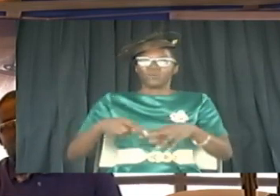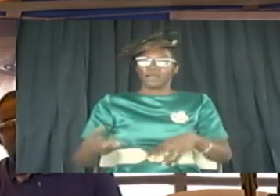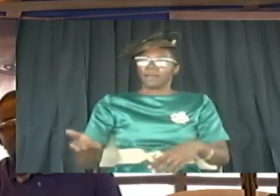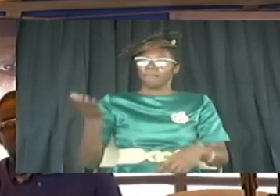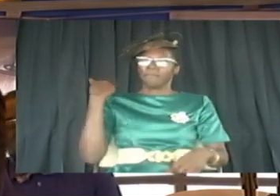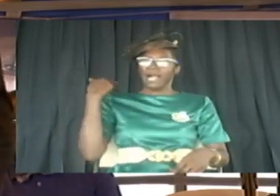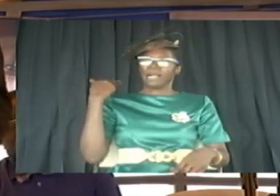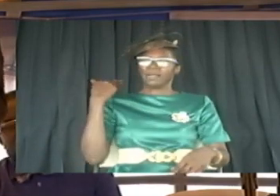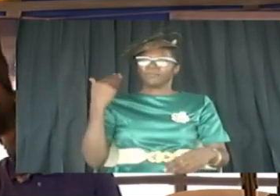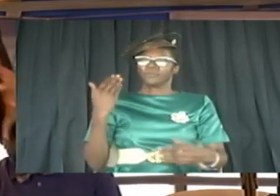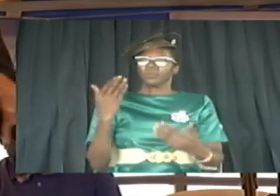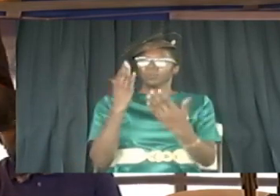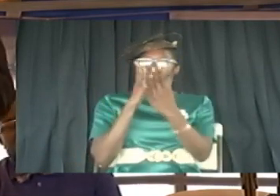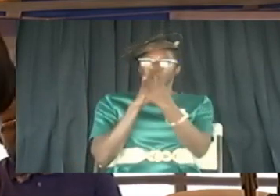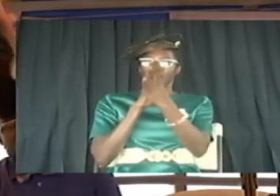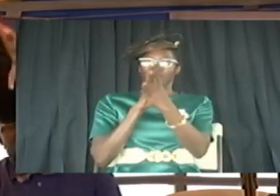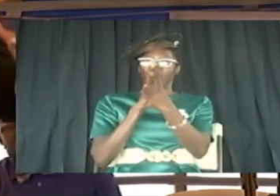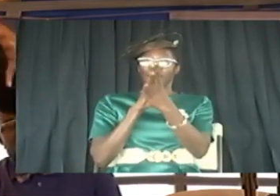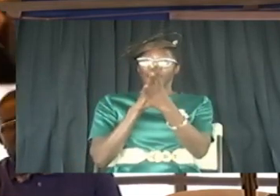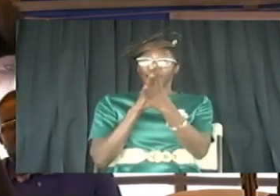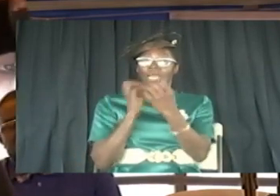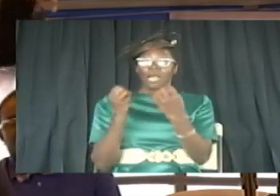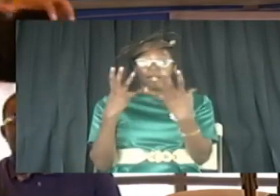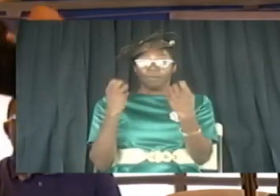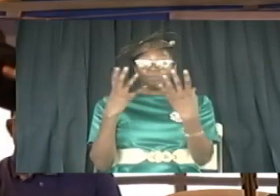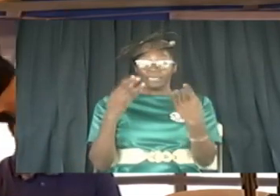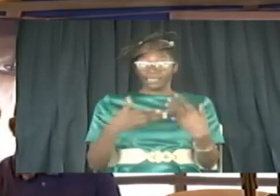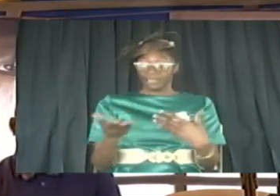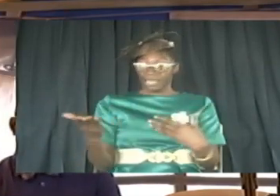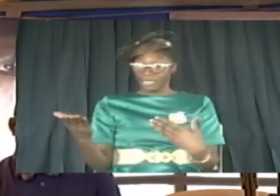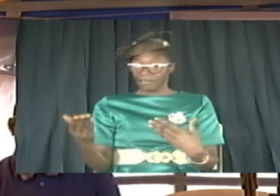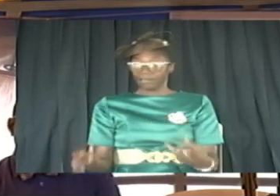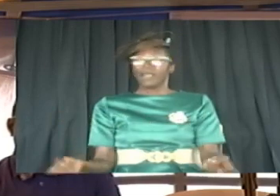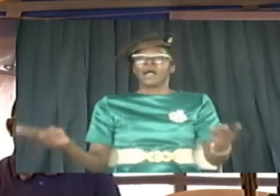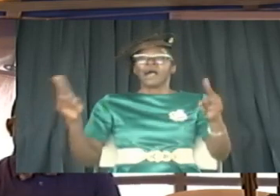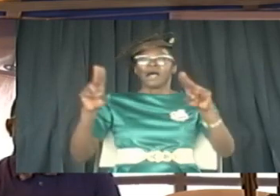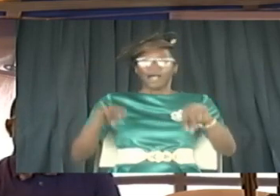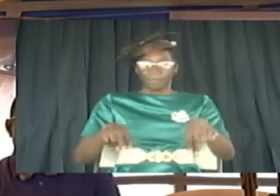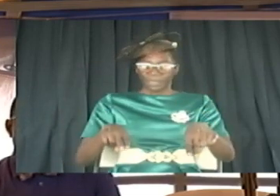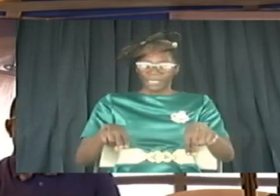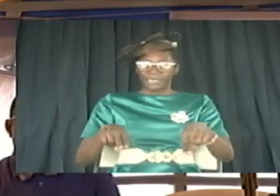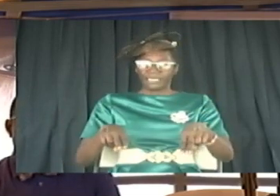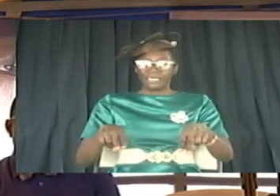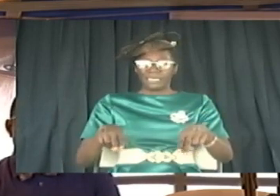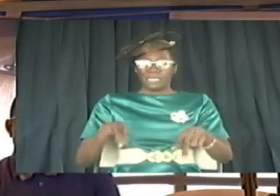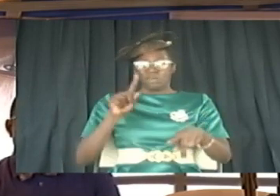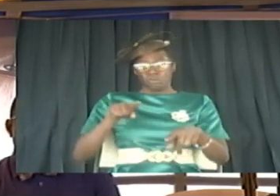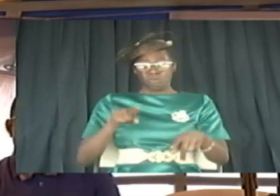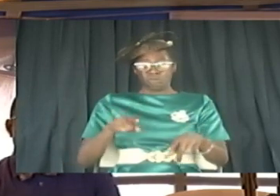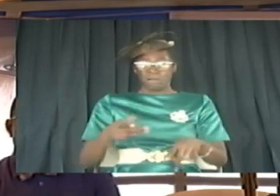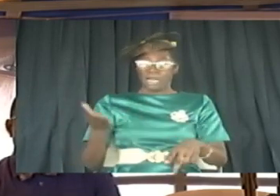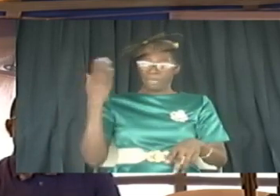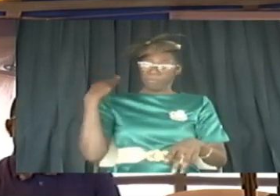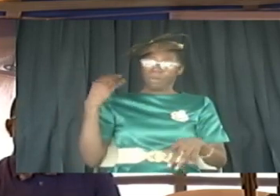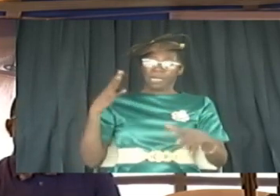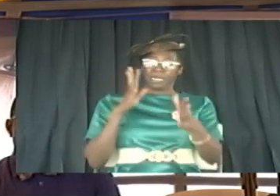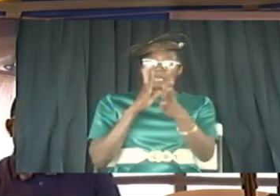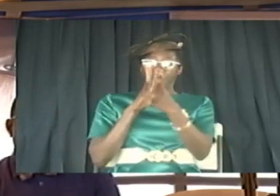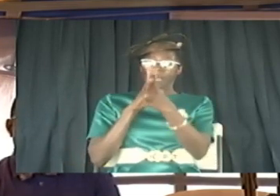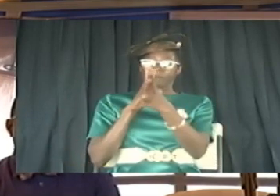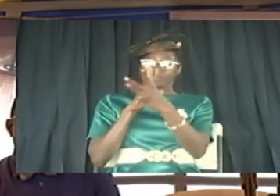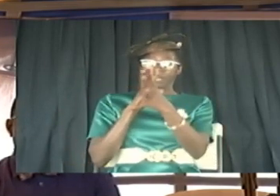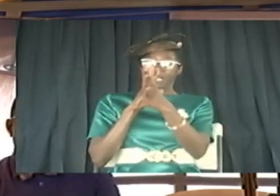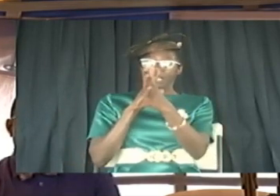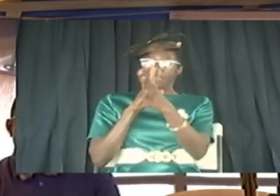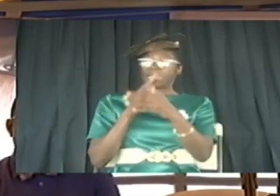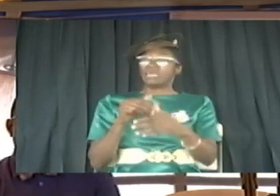and because of a whole lot of things that transpired, you end up being at the back of the line. I will not